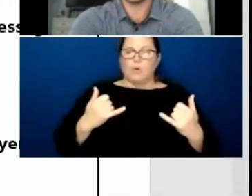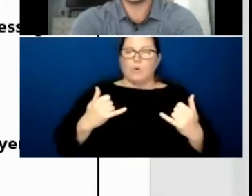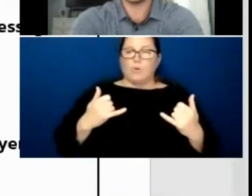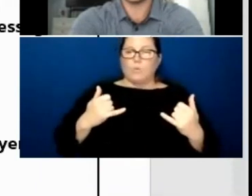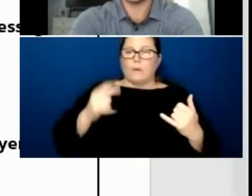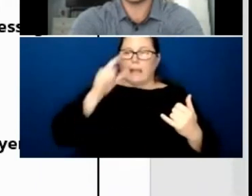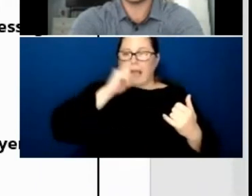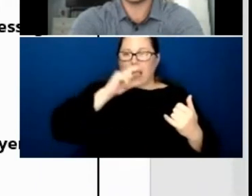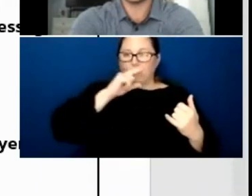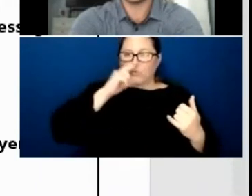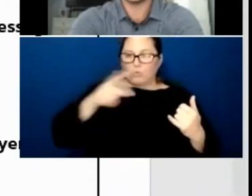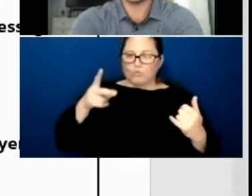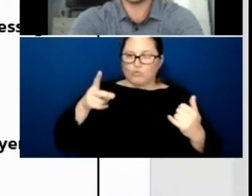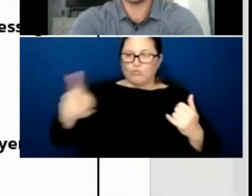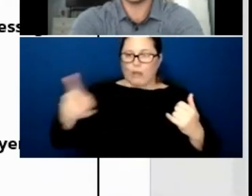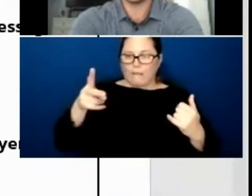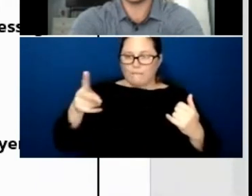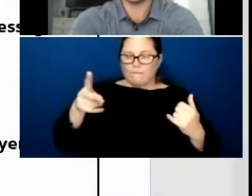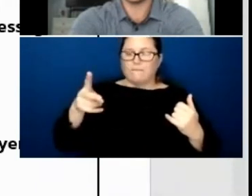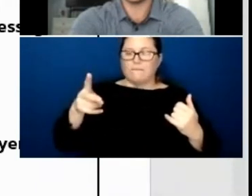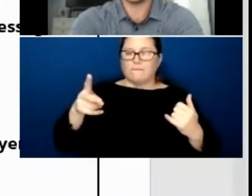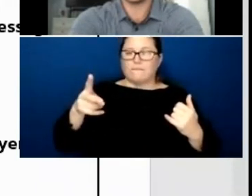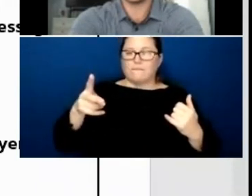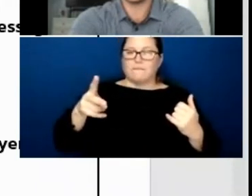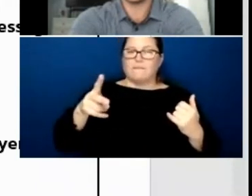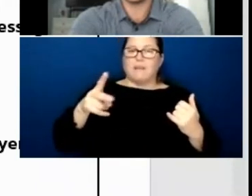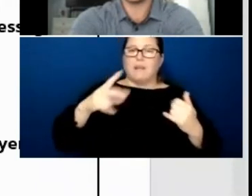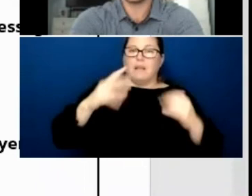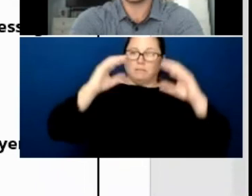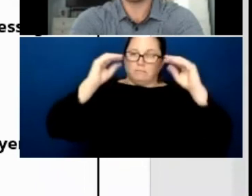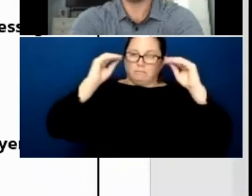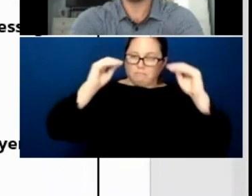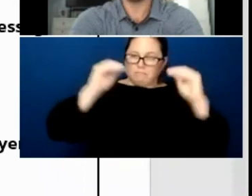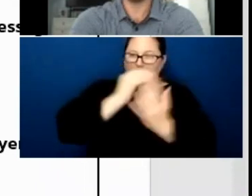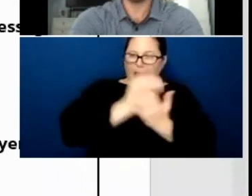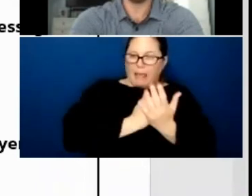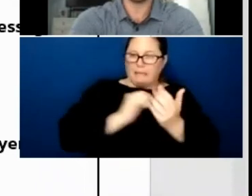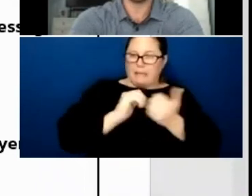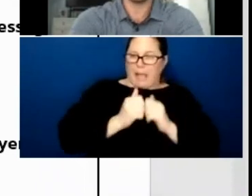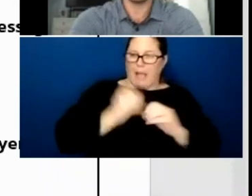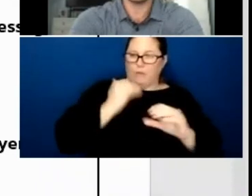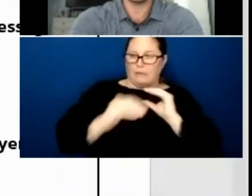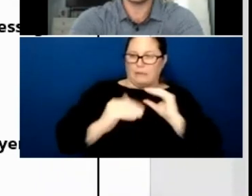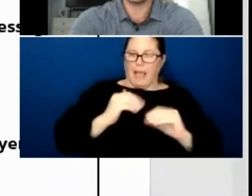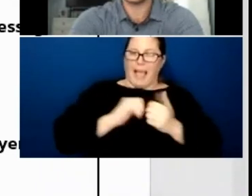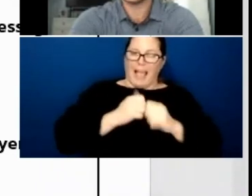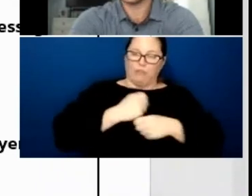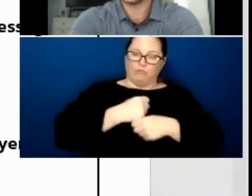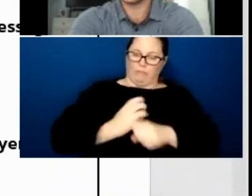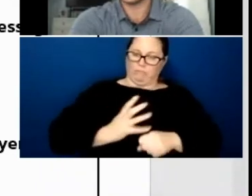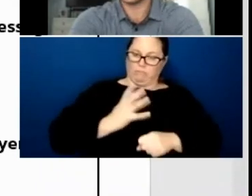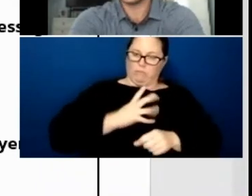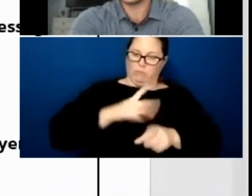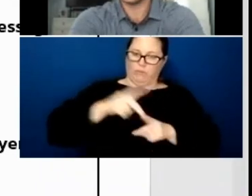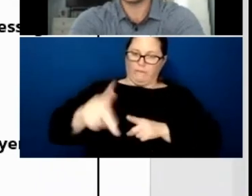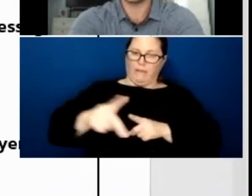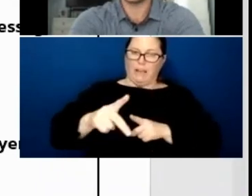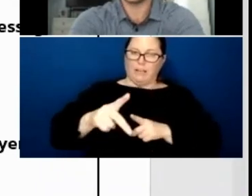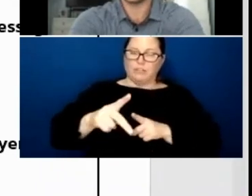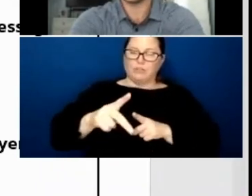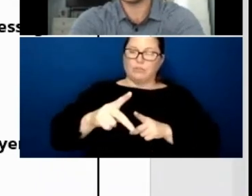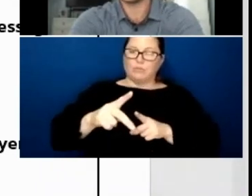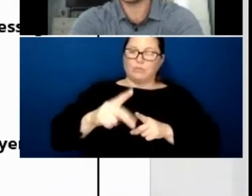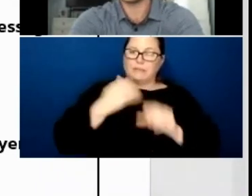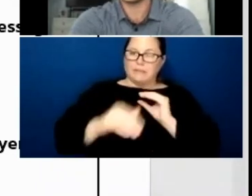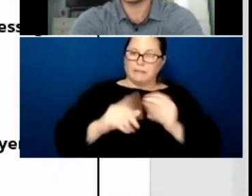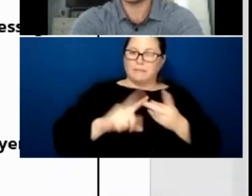for free of lessons for email etiquette, how to create a professional email address, how to not send emails like texts,